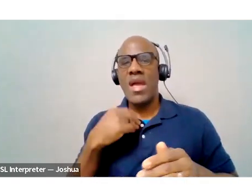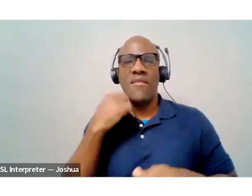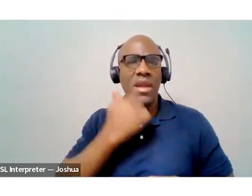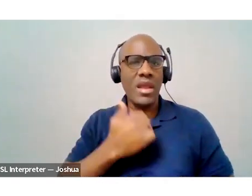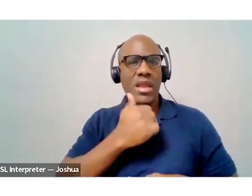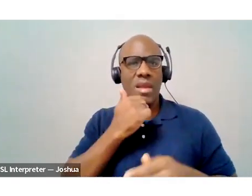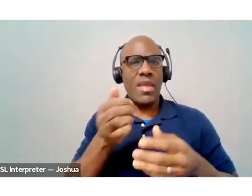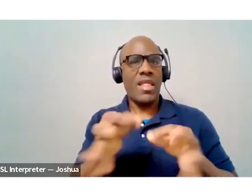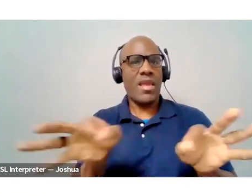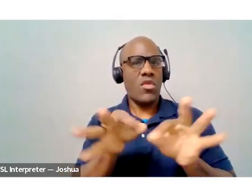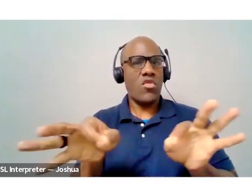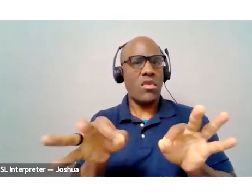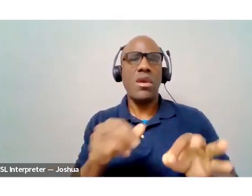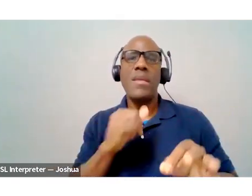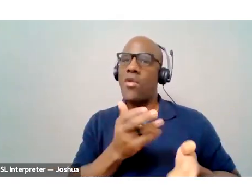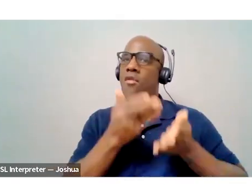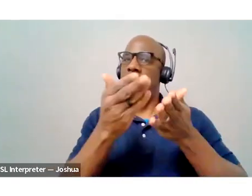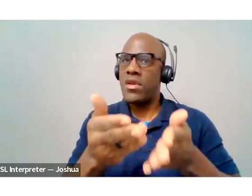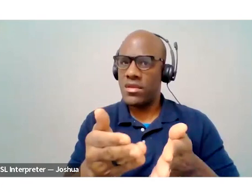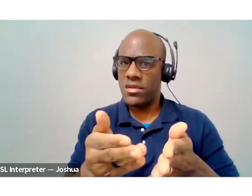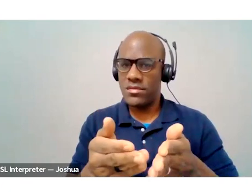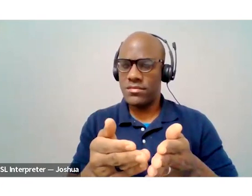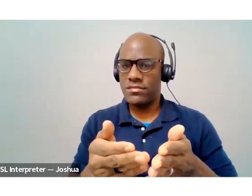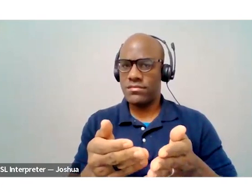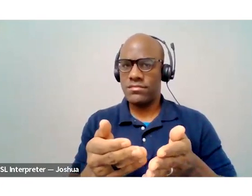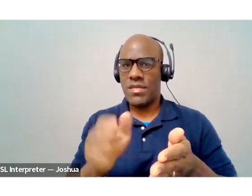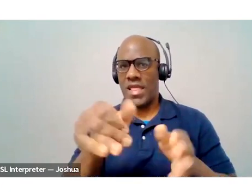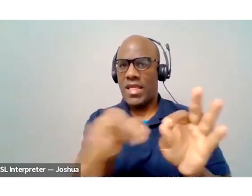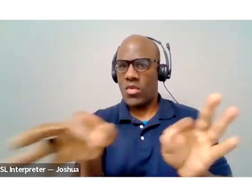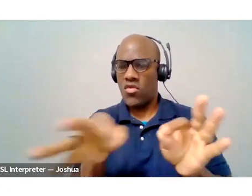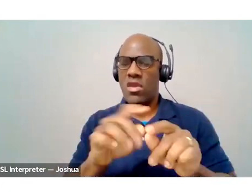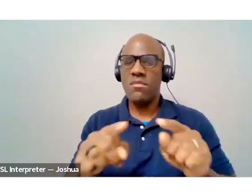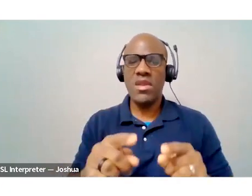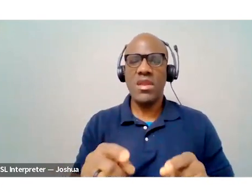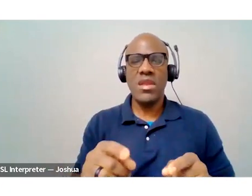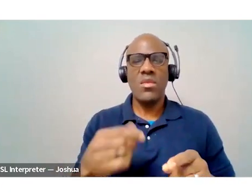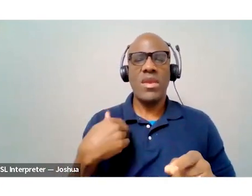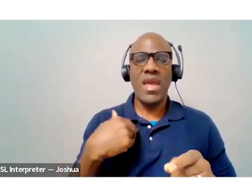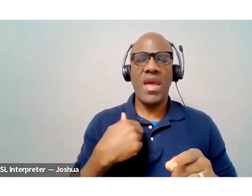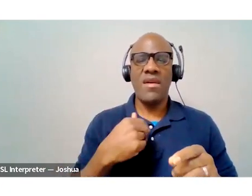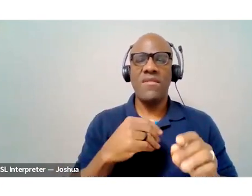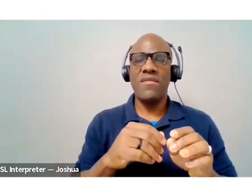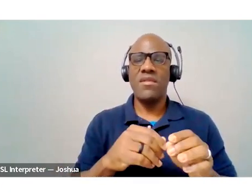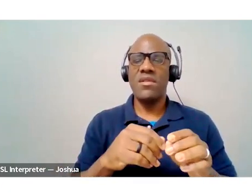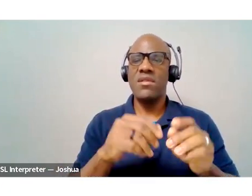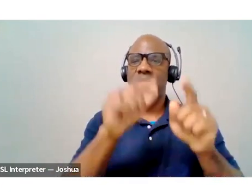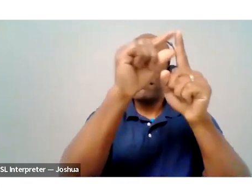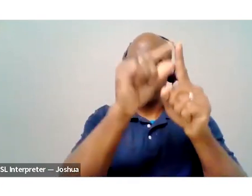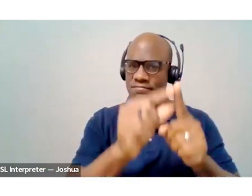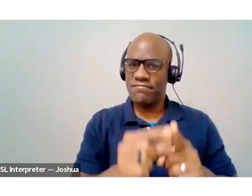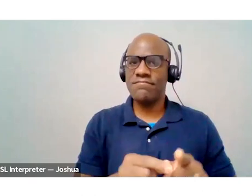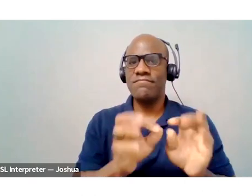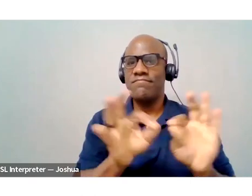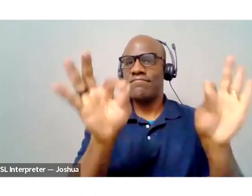wanted to puncture through how we talk about words and key terms online. So I came up with this